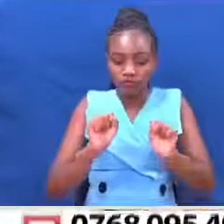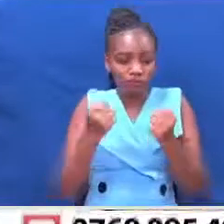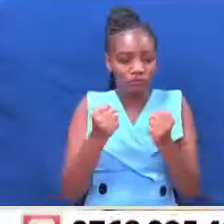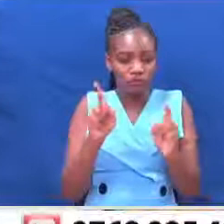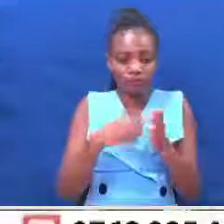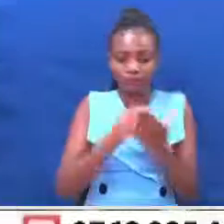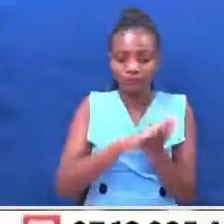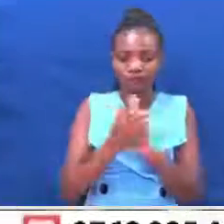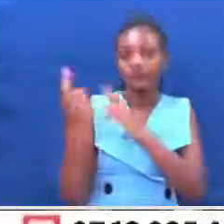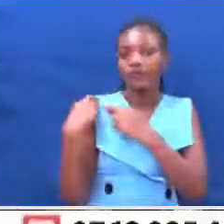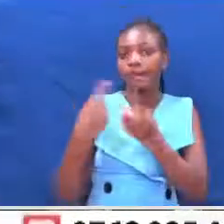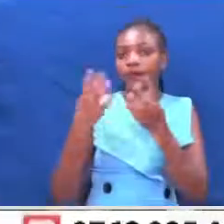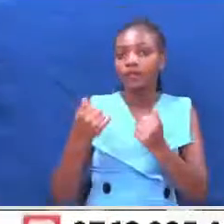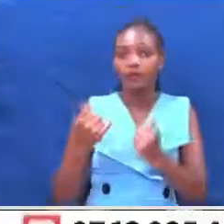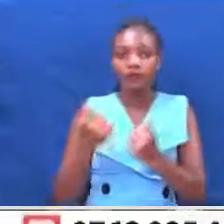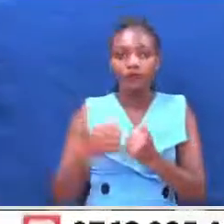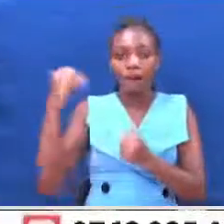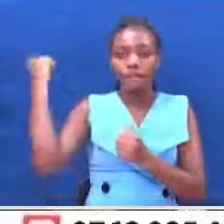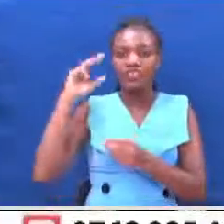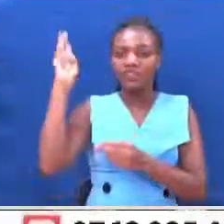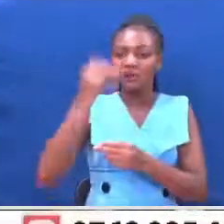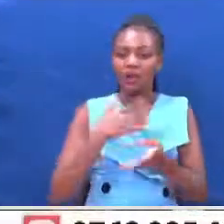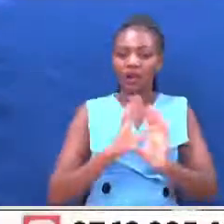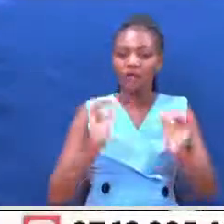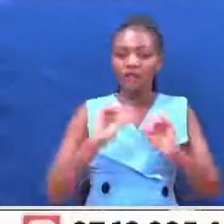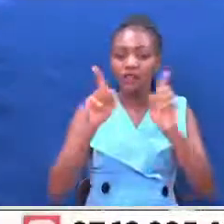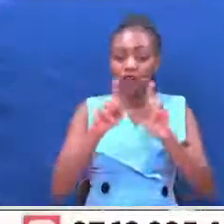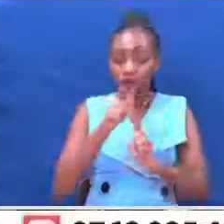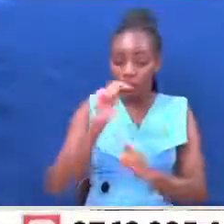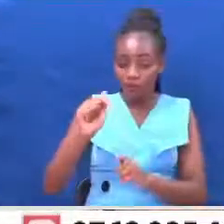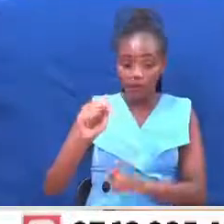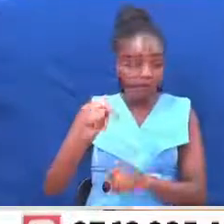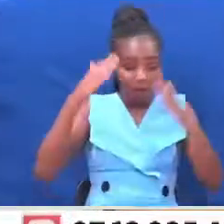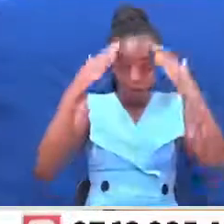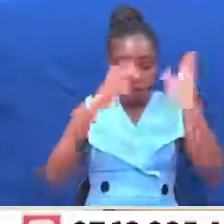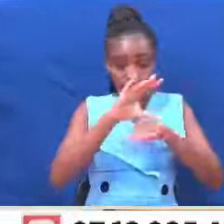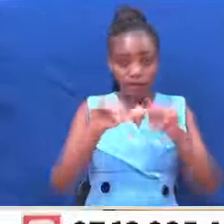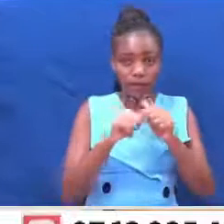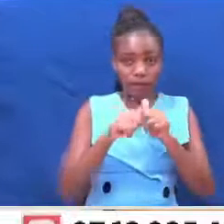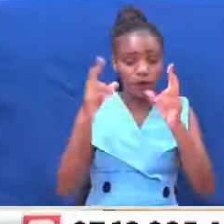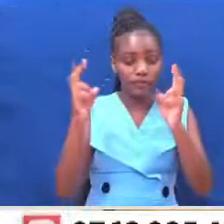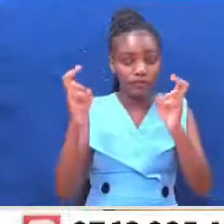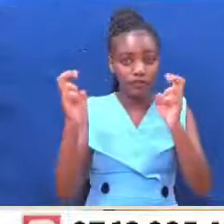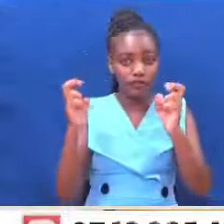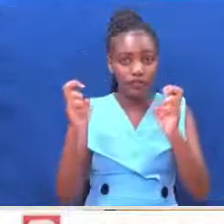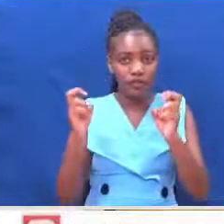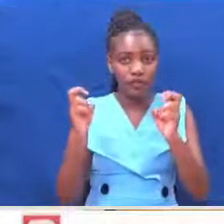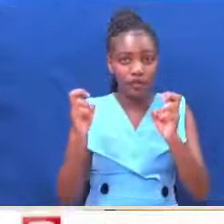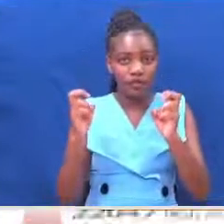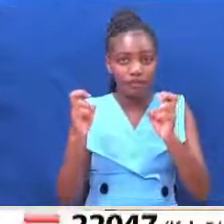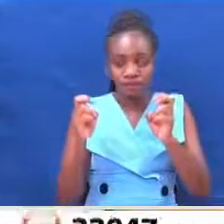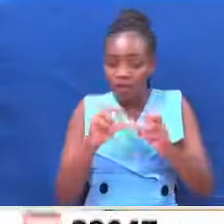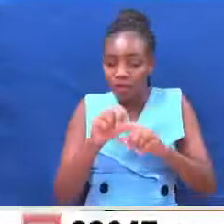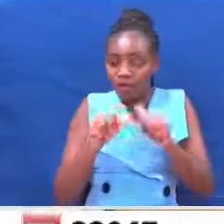it. But there has been a lack of political will. We need to address issues of